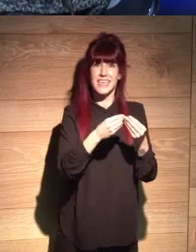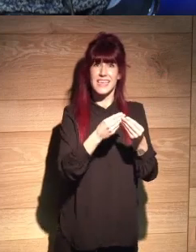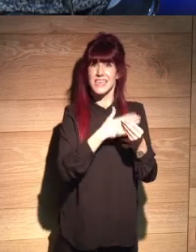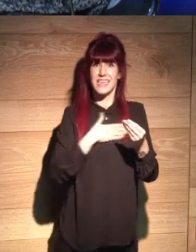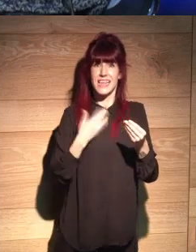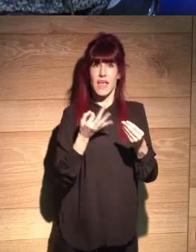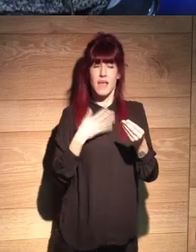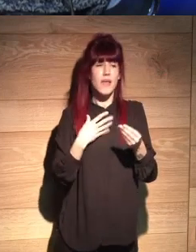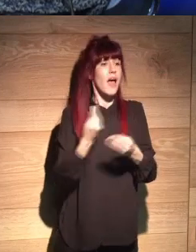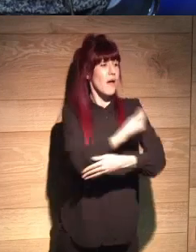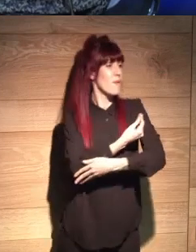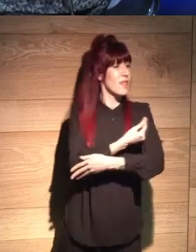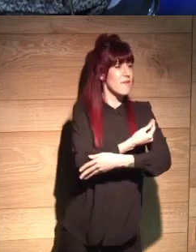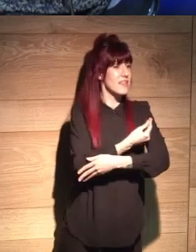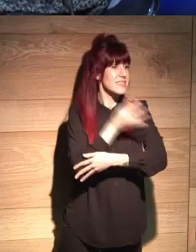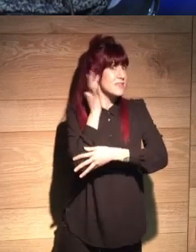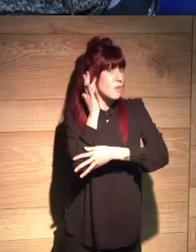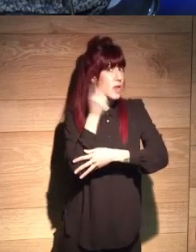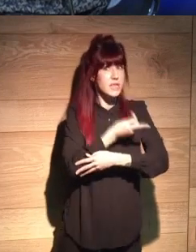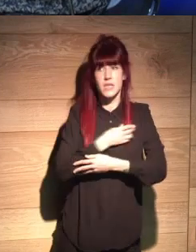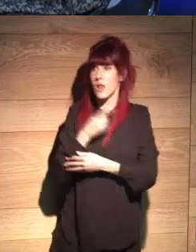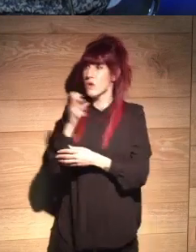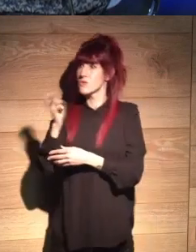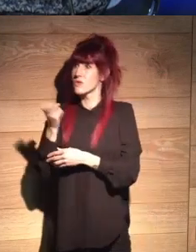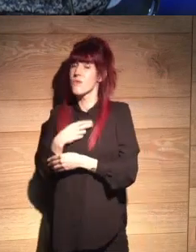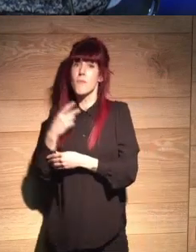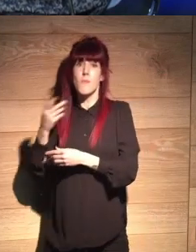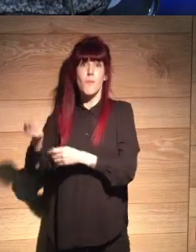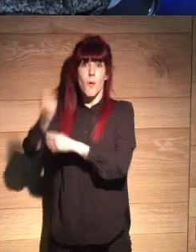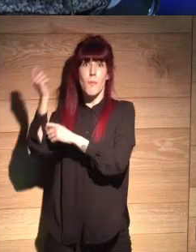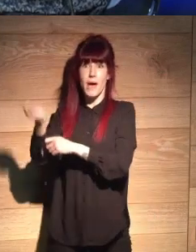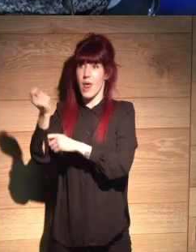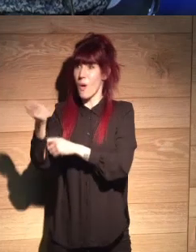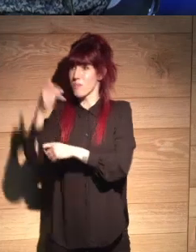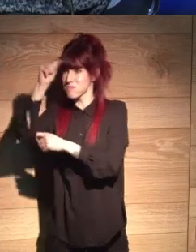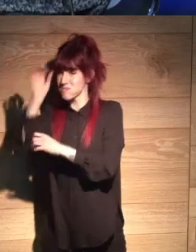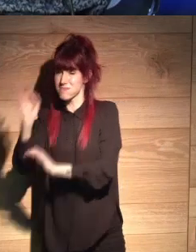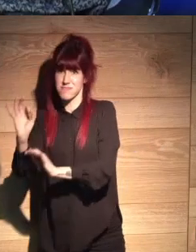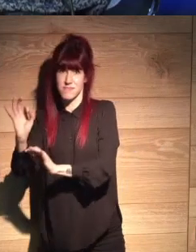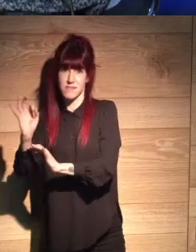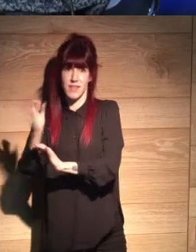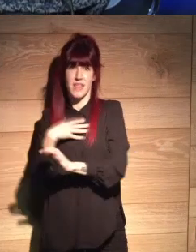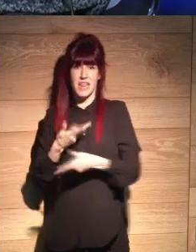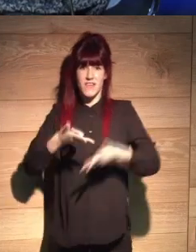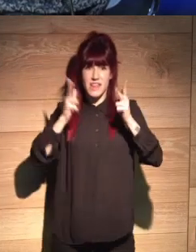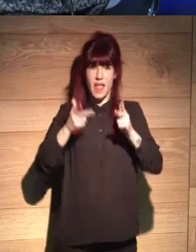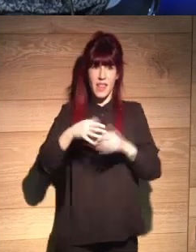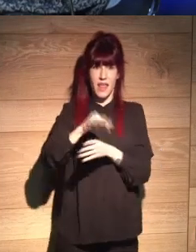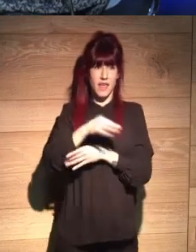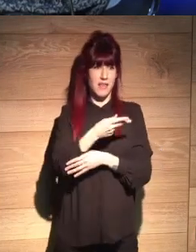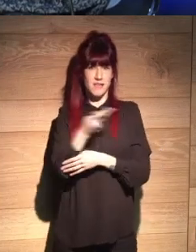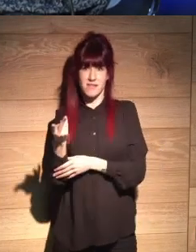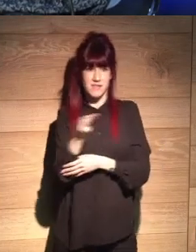ask them what they want to do, they want to take care of dolls, and the boys, they want to be